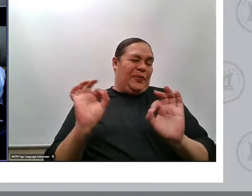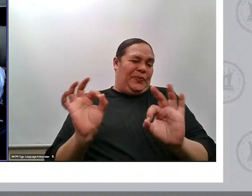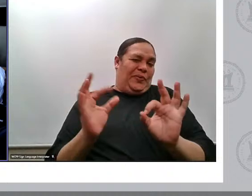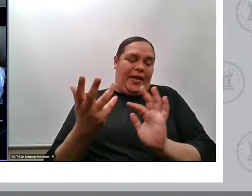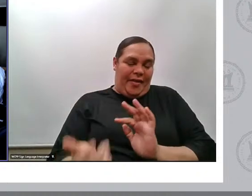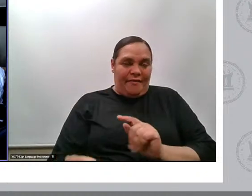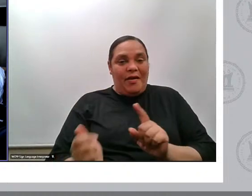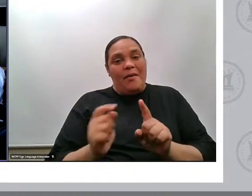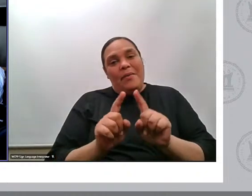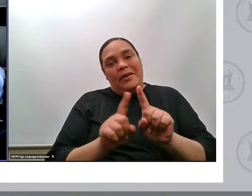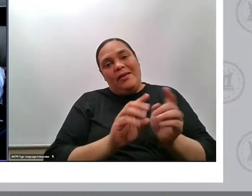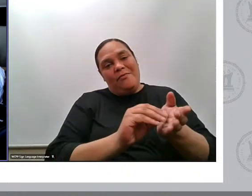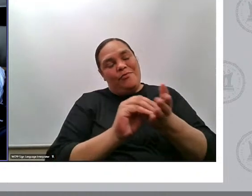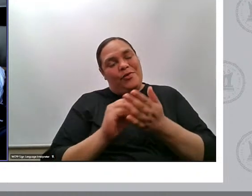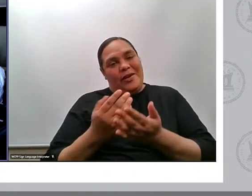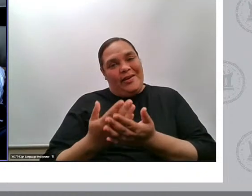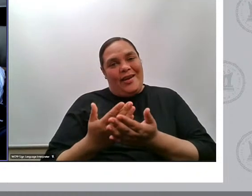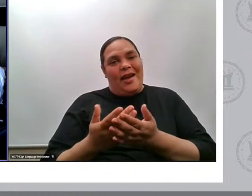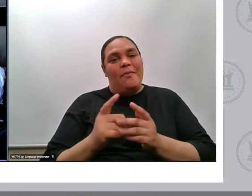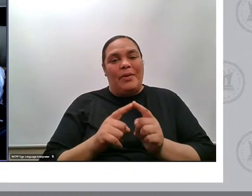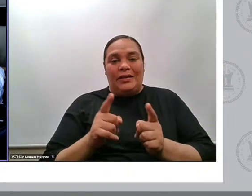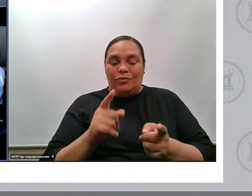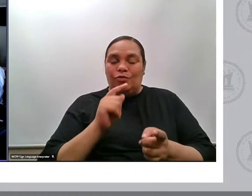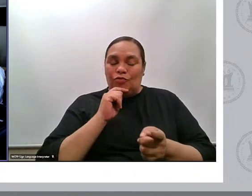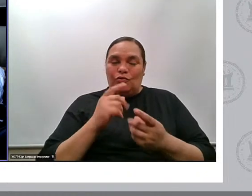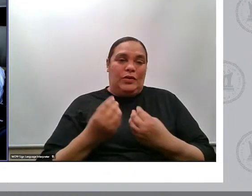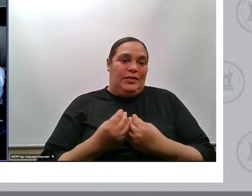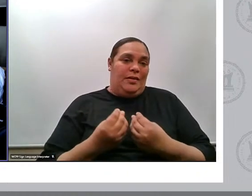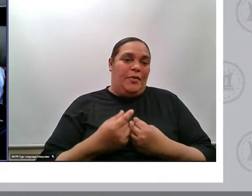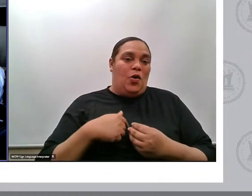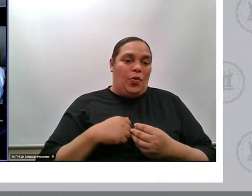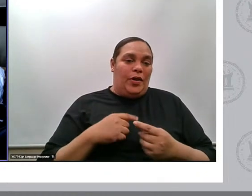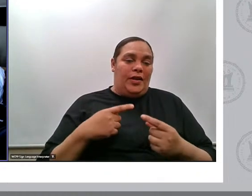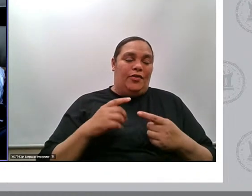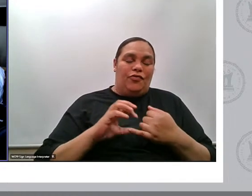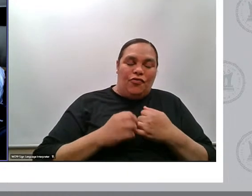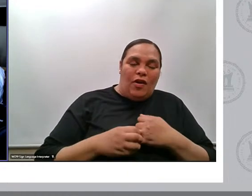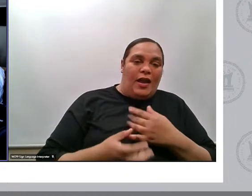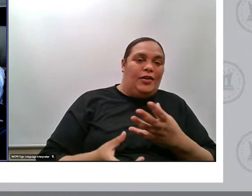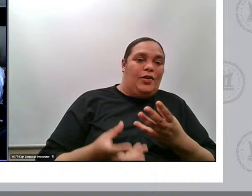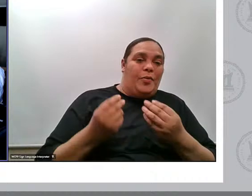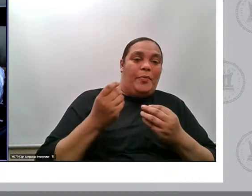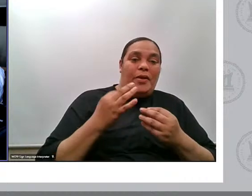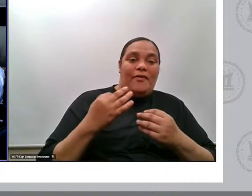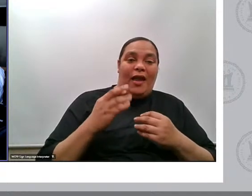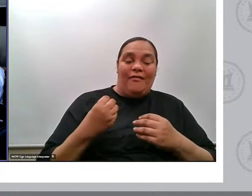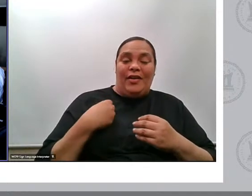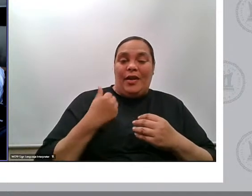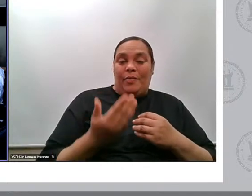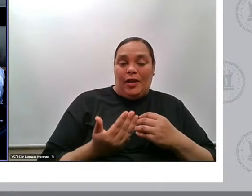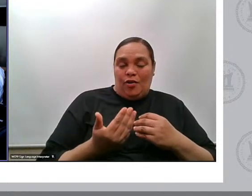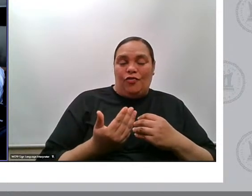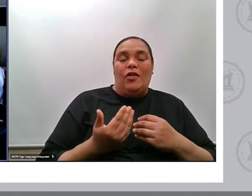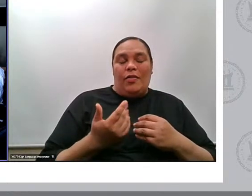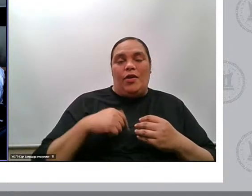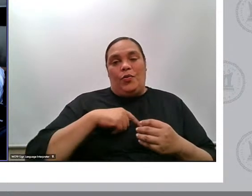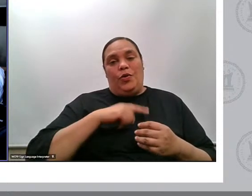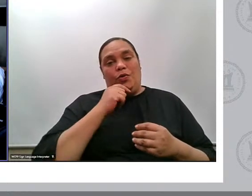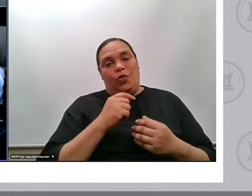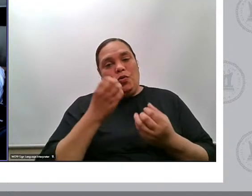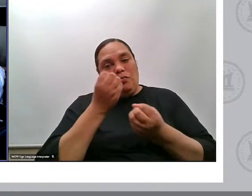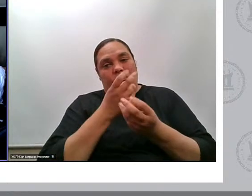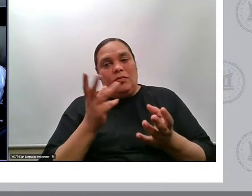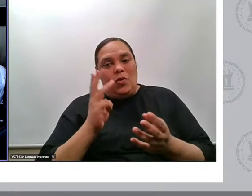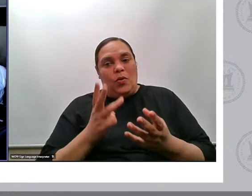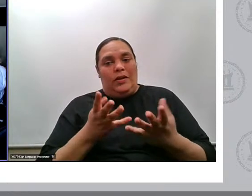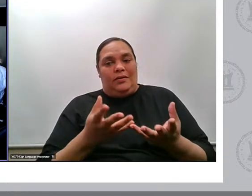And it is something that we do actively, try to get. So if there is an applicant, we would definitely put forward